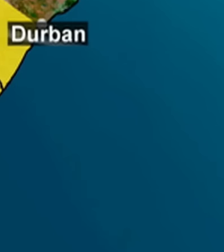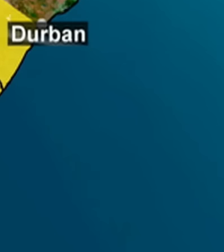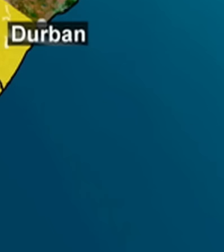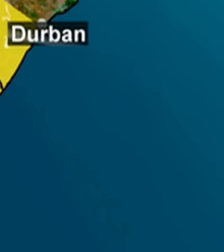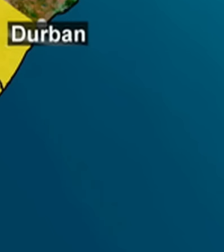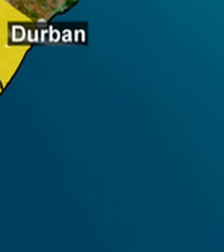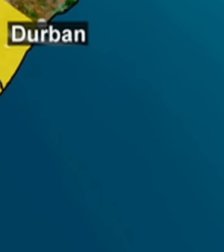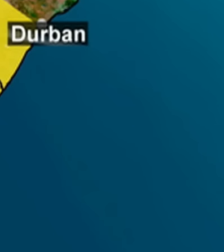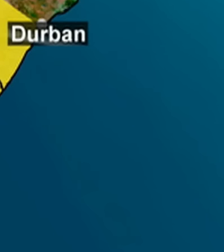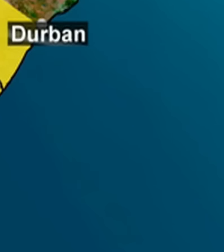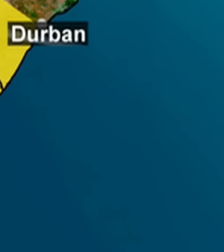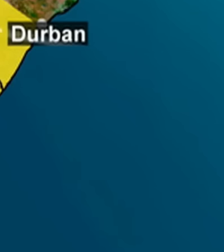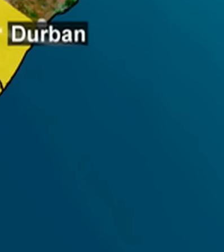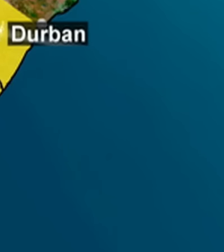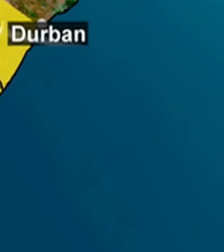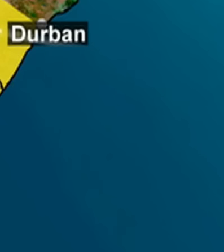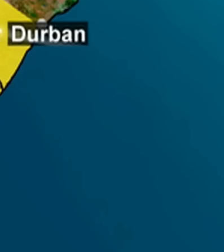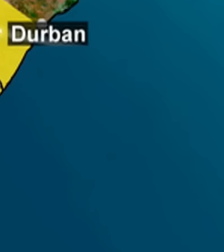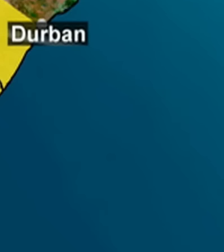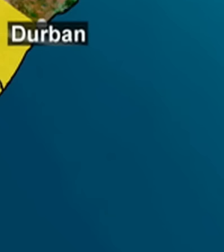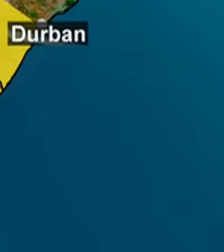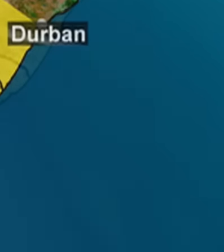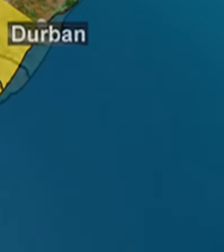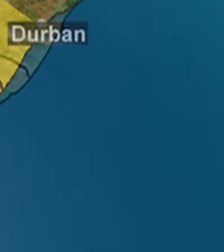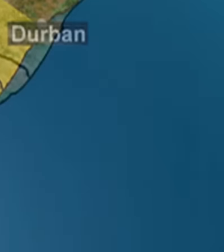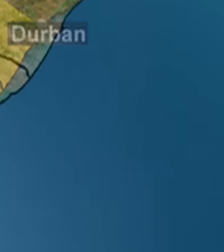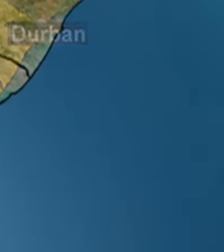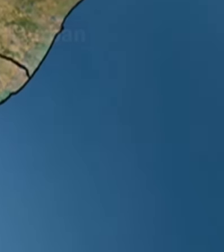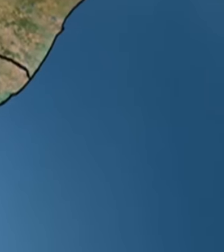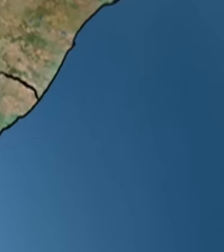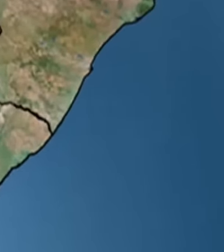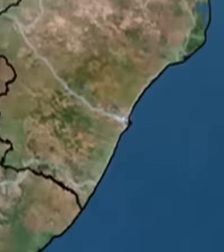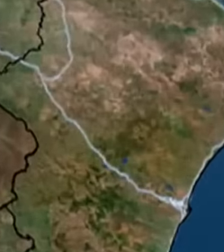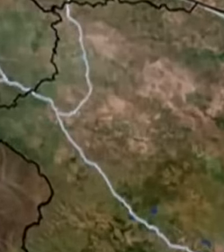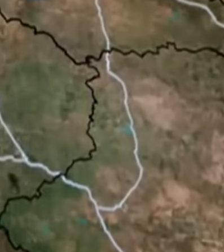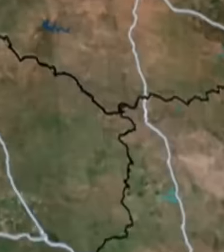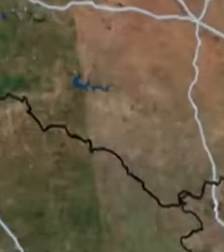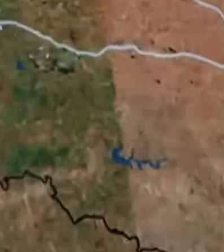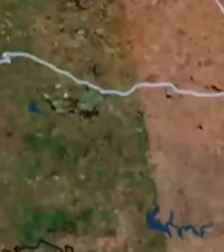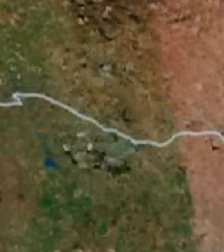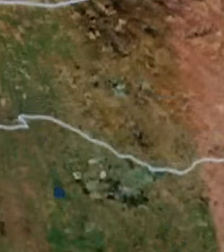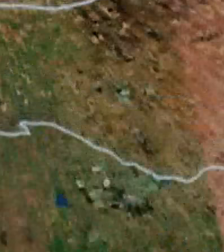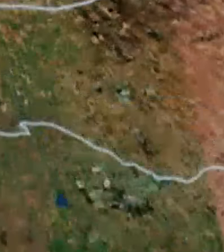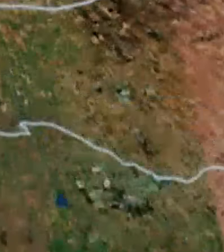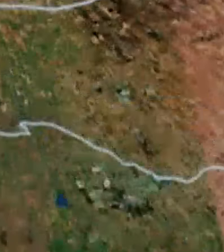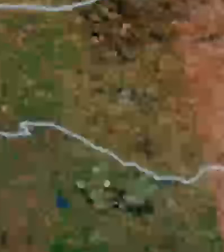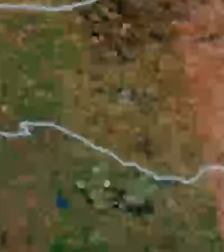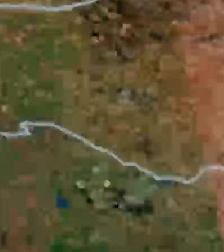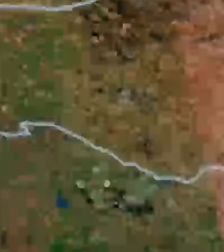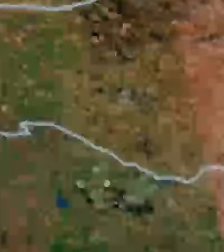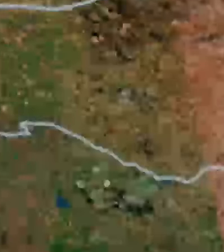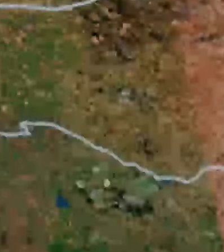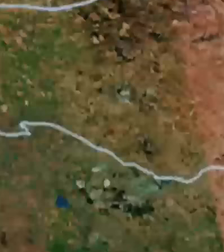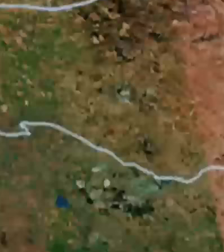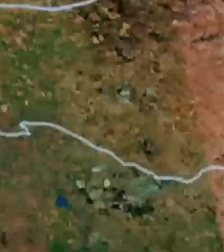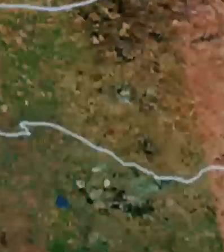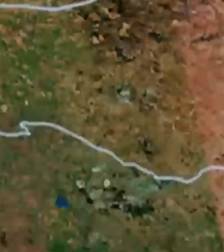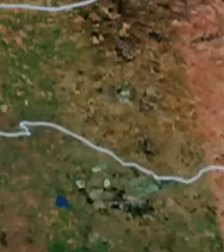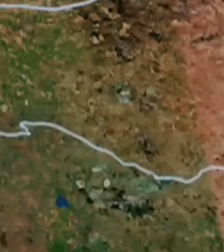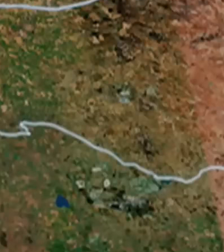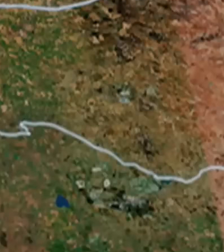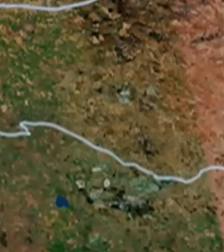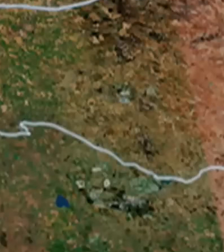tse kgethileng ka haro tekong le hona ka haro qaba ya ga re shebile ka apintone ho tla hle foko moya o tsokile motshelo o ma o ka bang go hlaga HM ha re shebile re kgateng teng bo